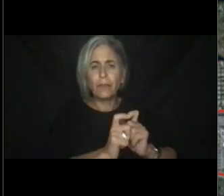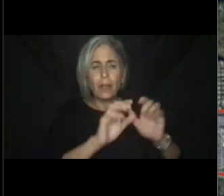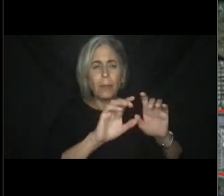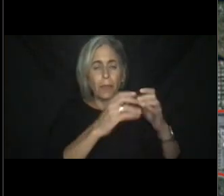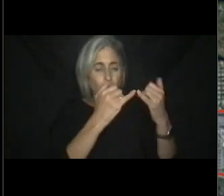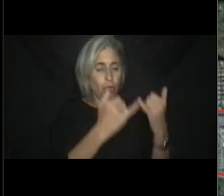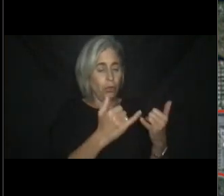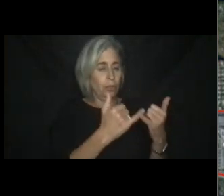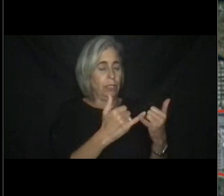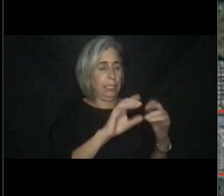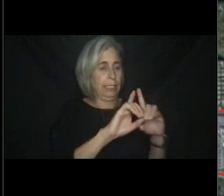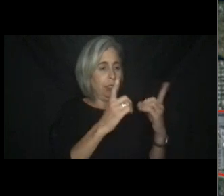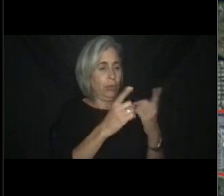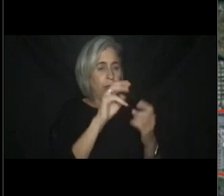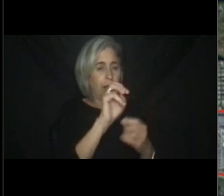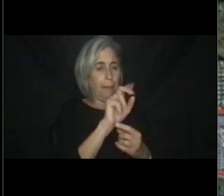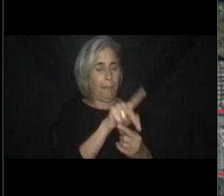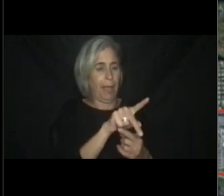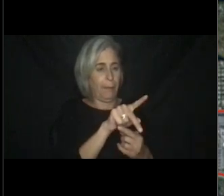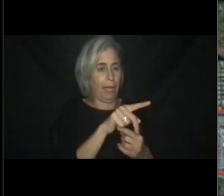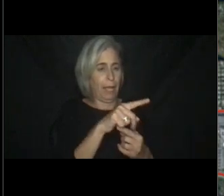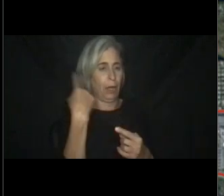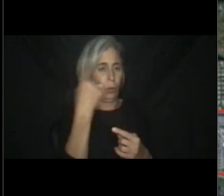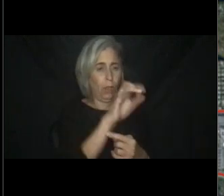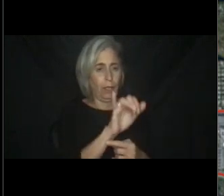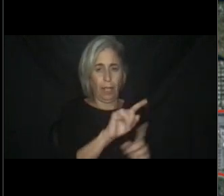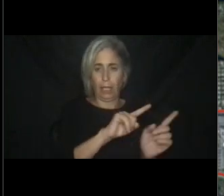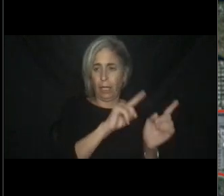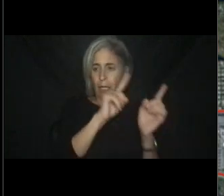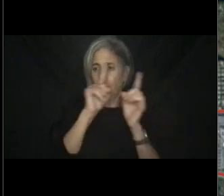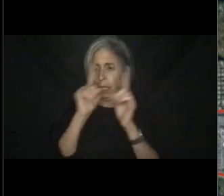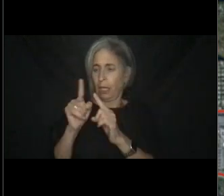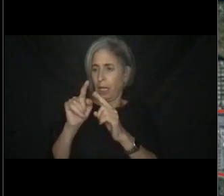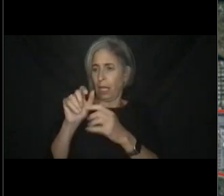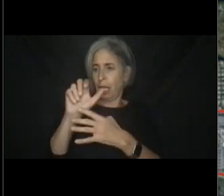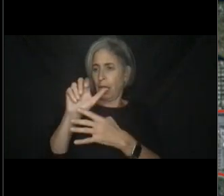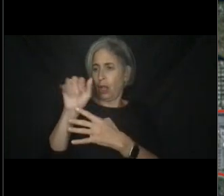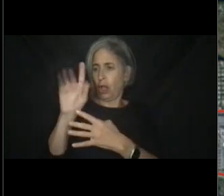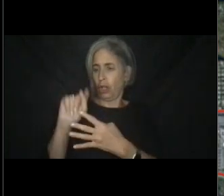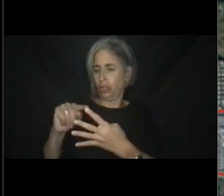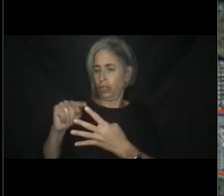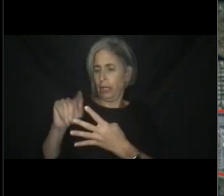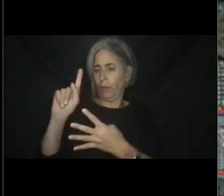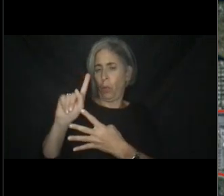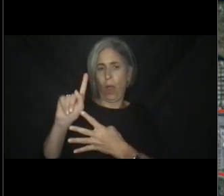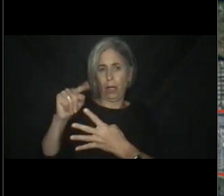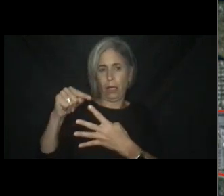maps to what the map would look like under alternative 1.